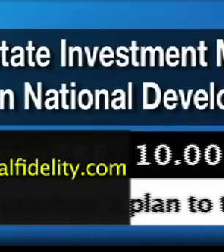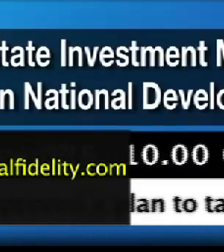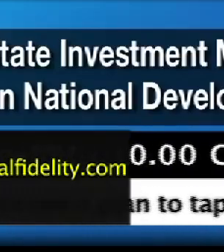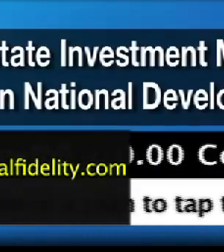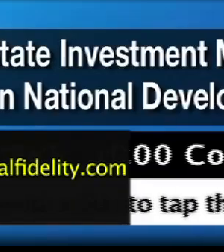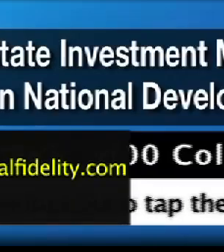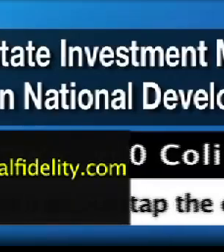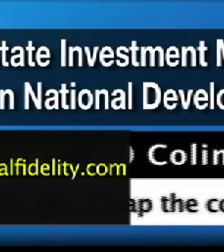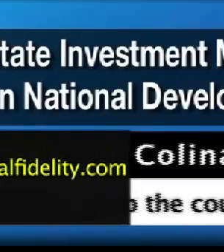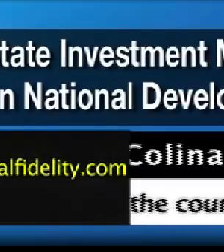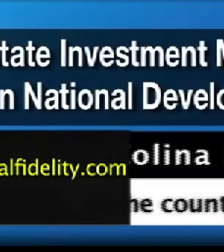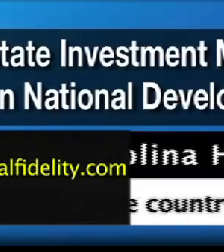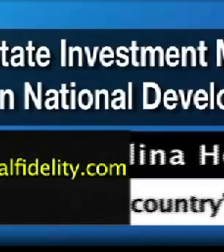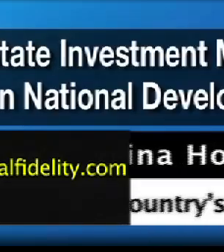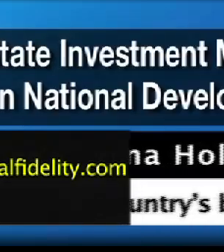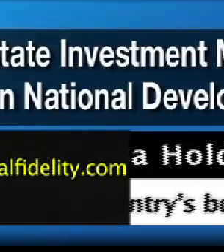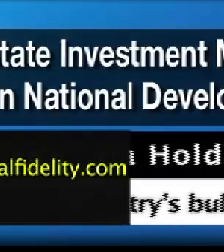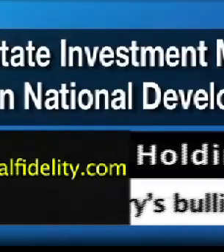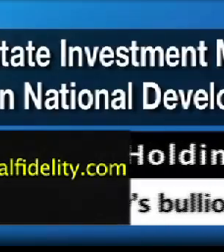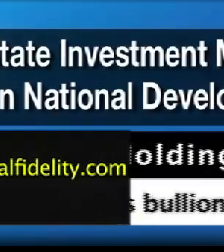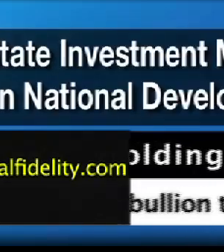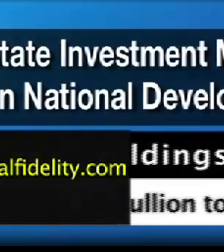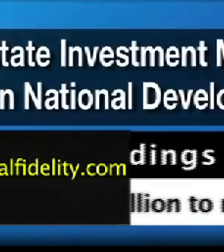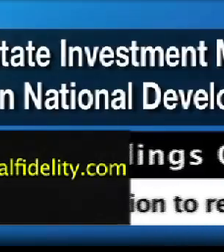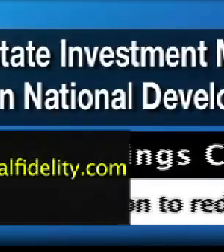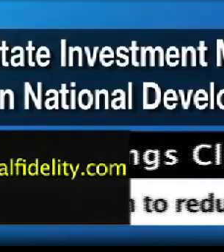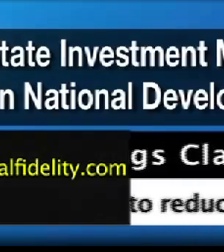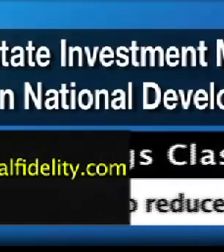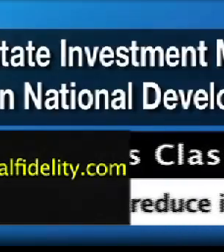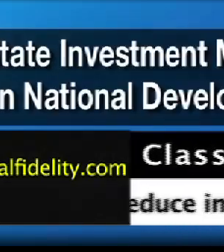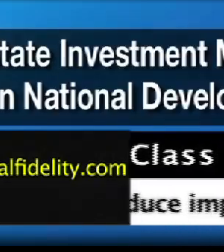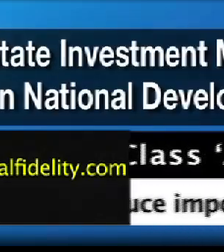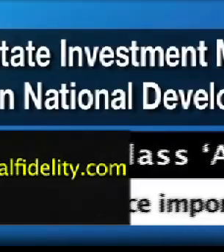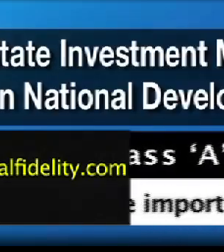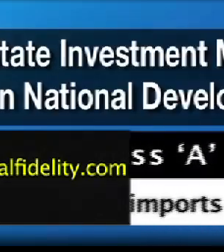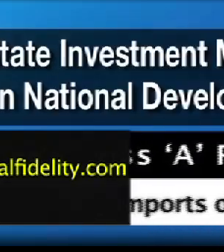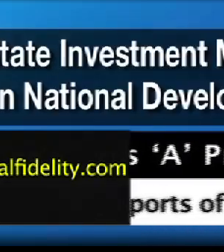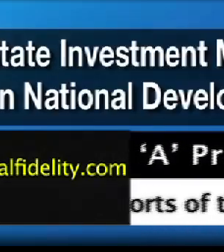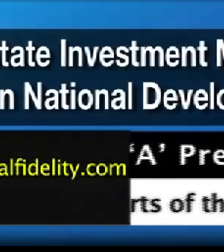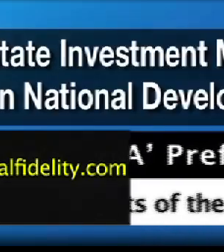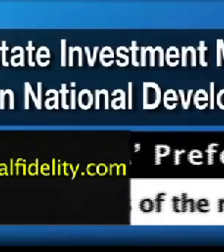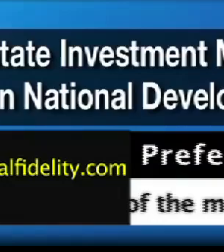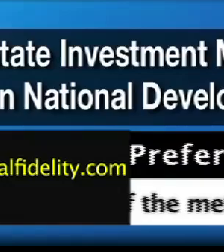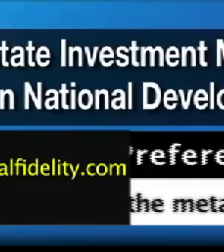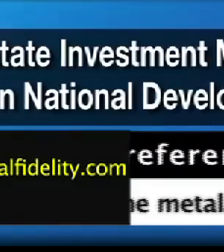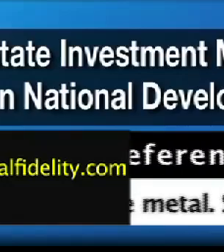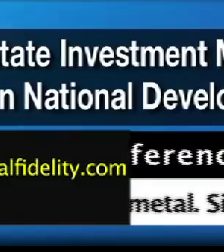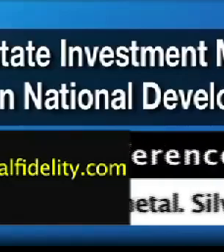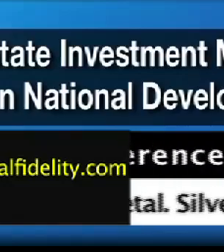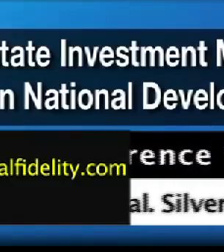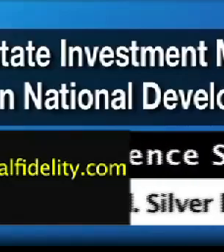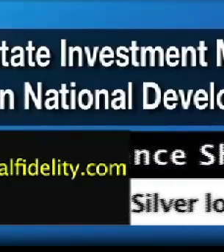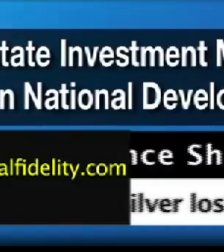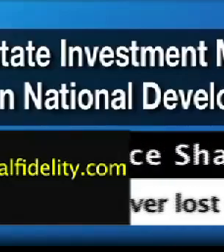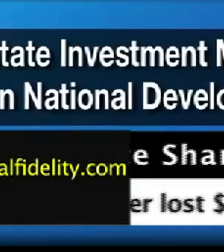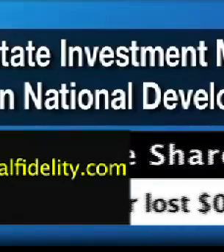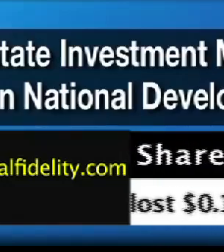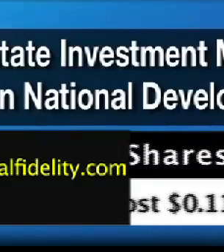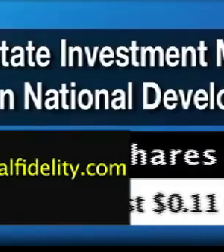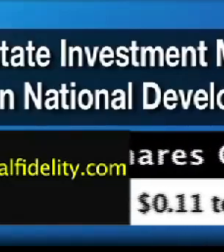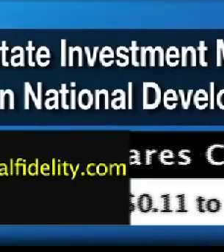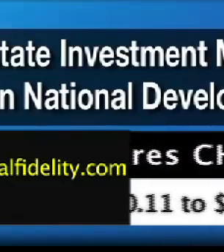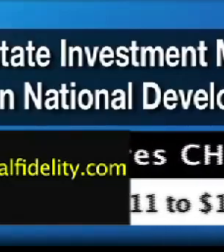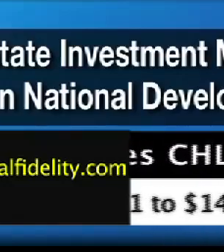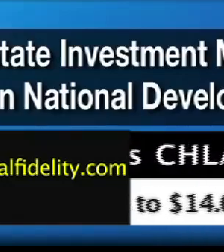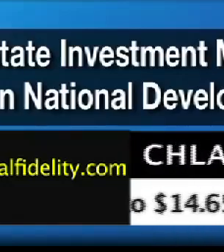that minimizing the role of the politician in this national process is one way of ensuring that Bahamians get a firm understanding of where this